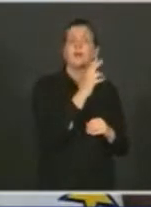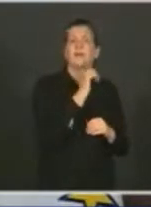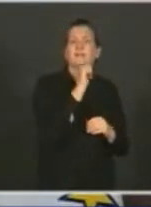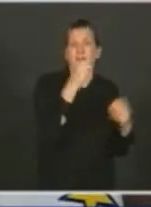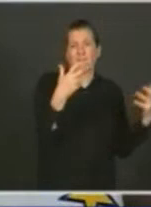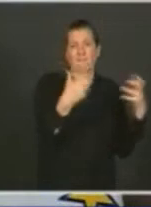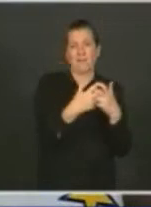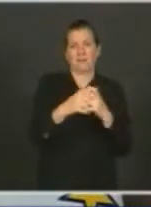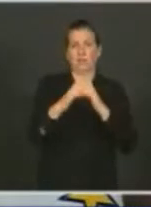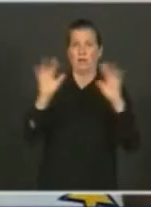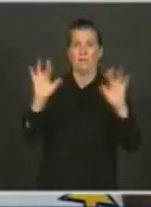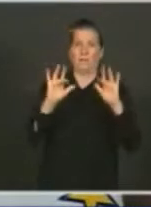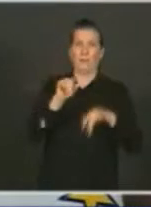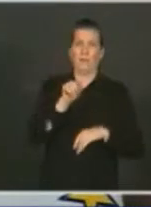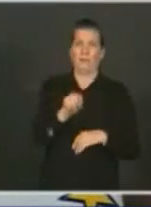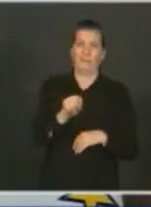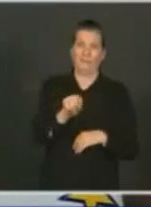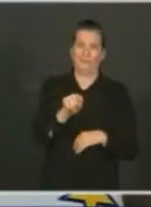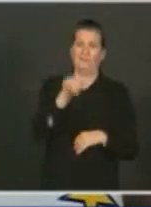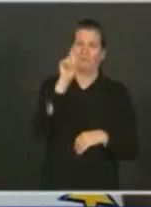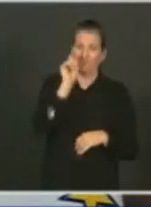log in.